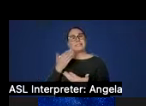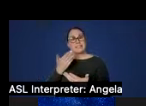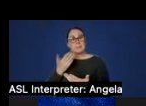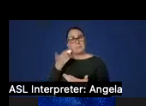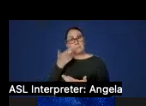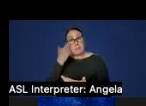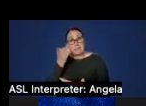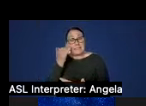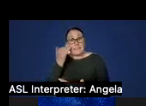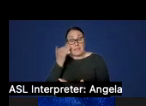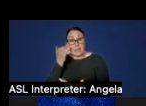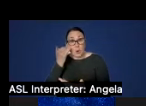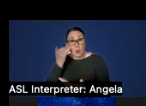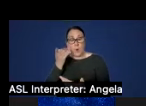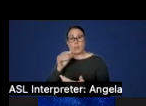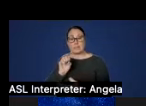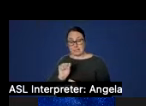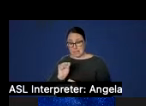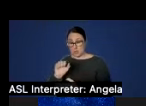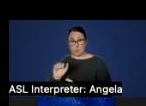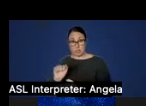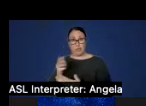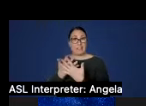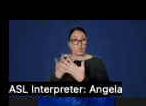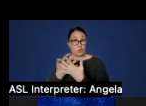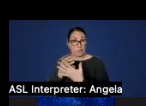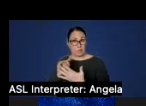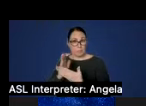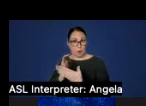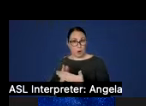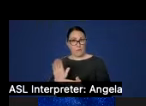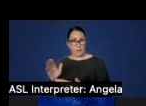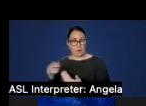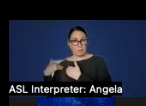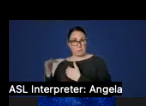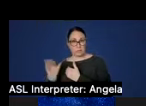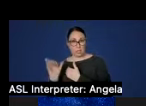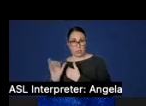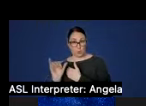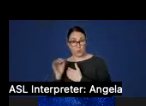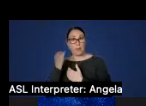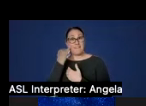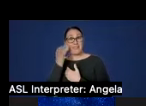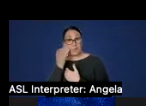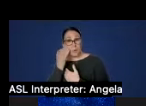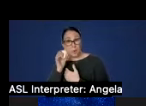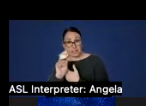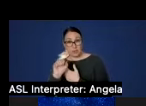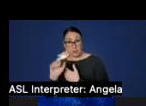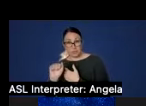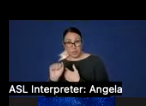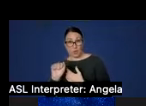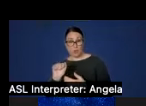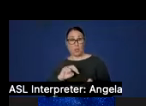assault, because they screen for that also, that's part of their responsibility. But what they can also at